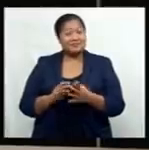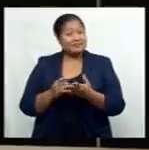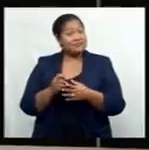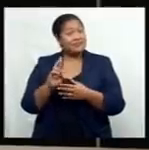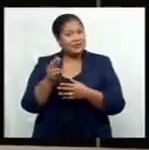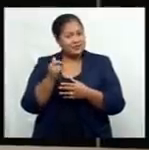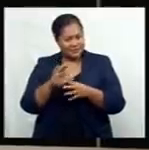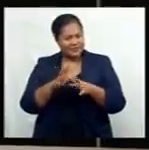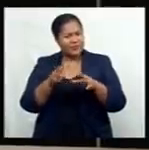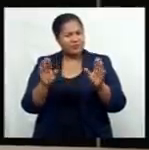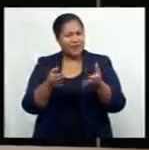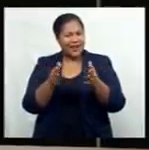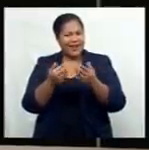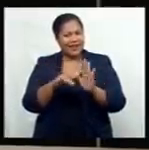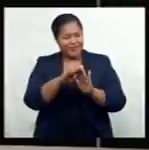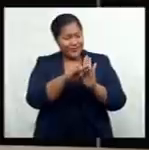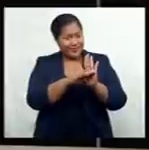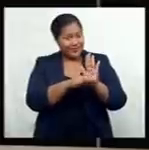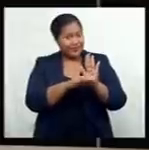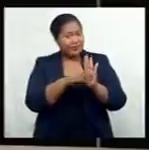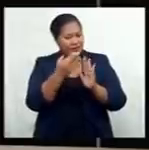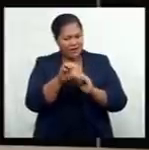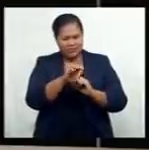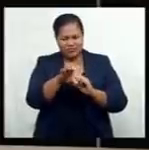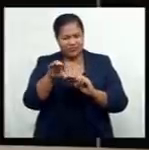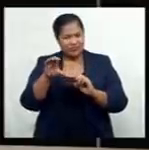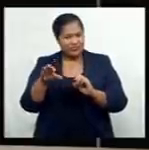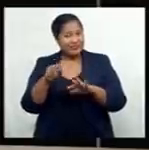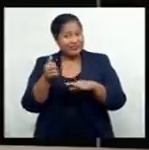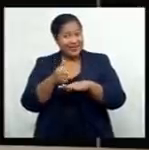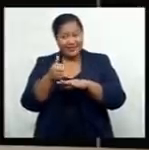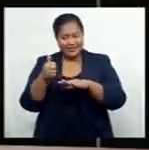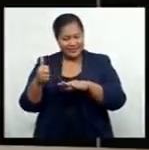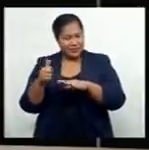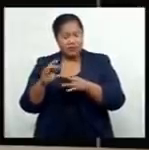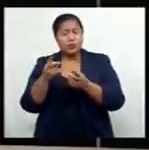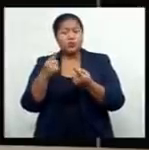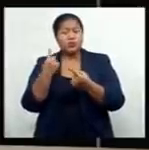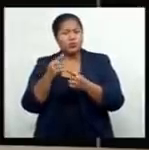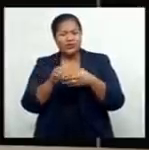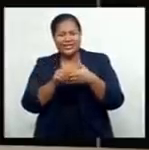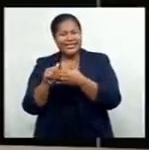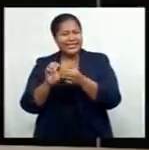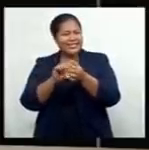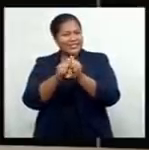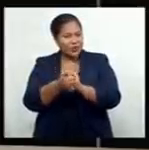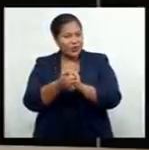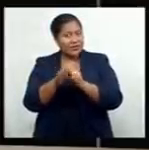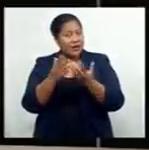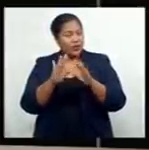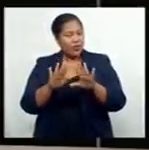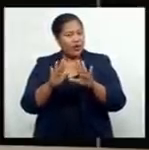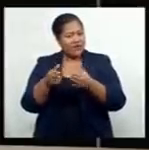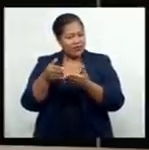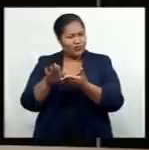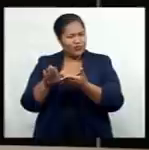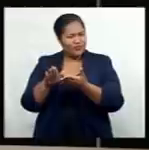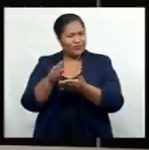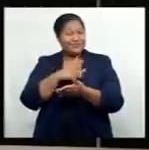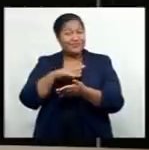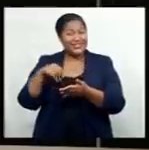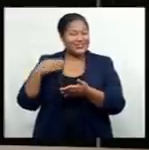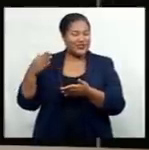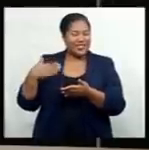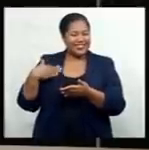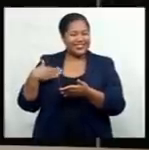to play protocols have been mapped out by the governing sporting bodies, and they are now waiting for the approval from the